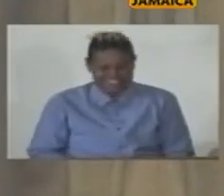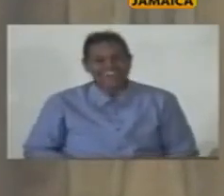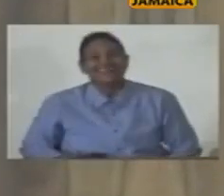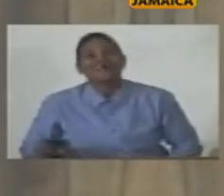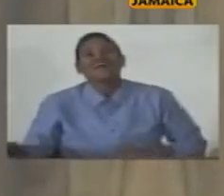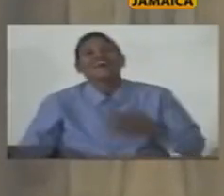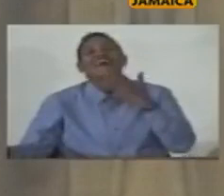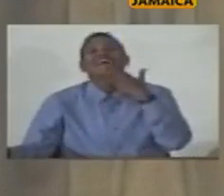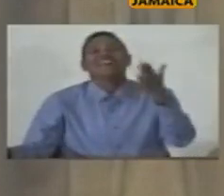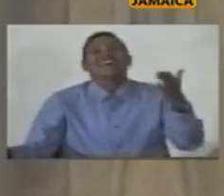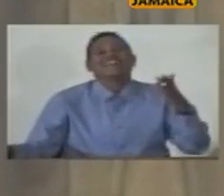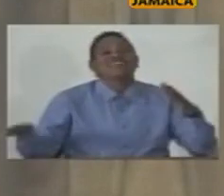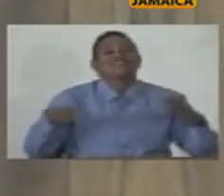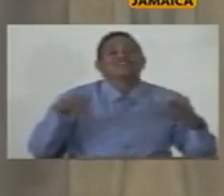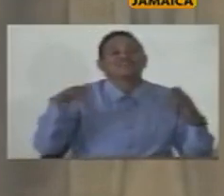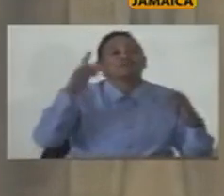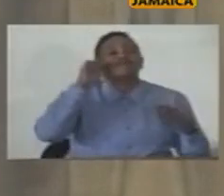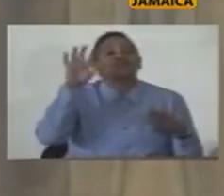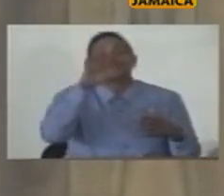Mr. Speaker,